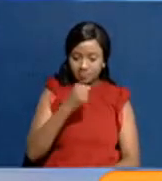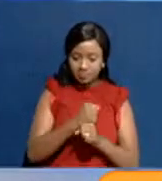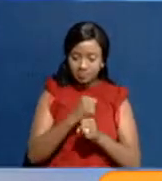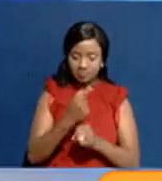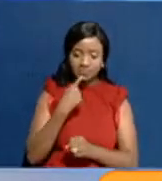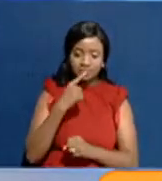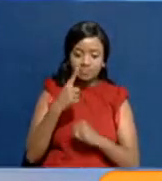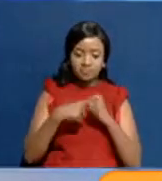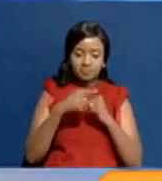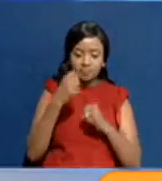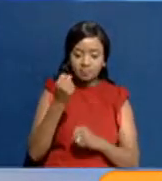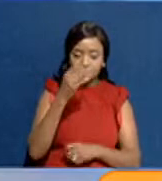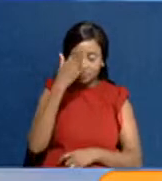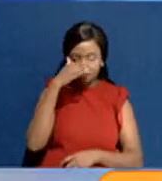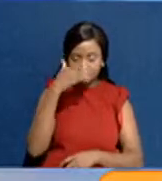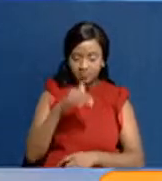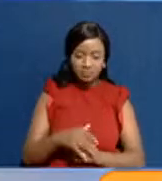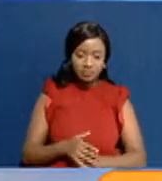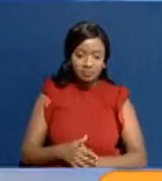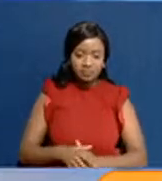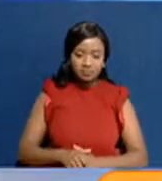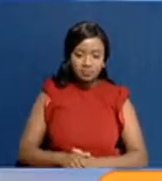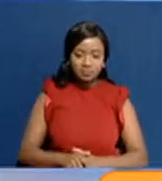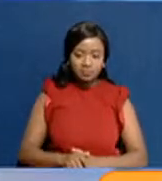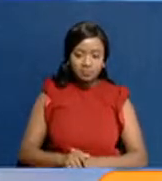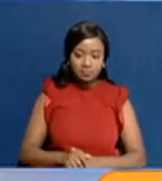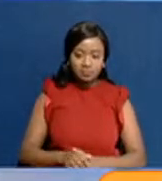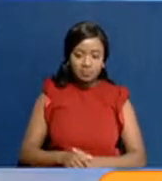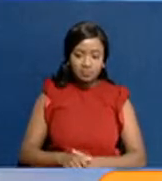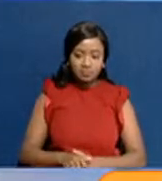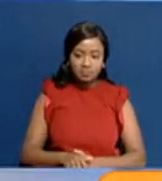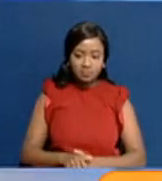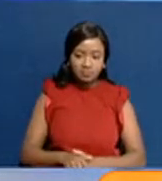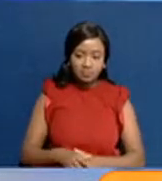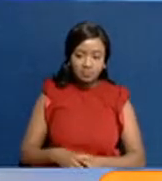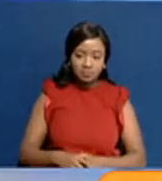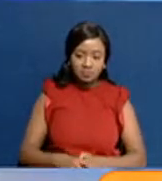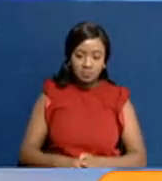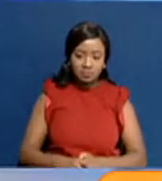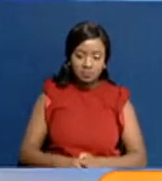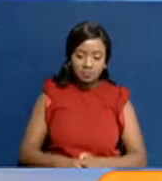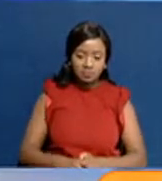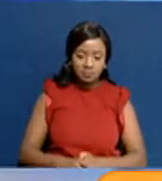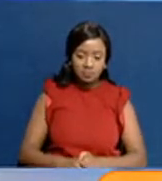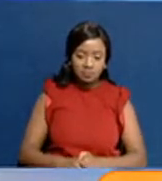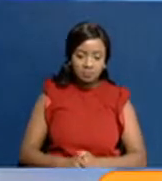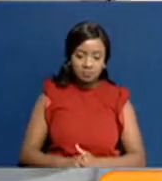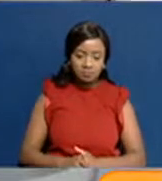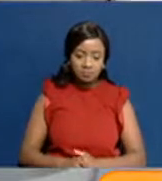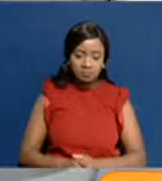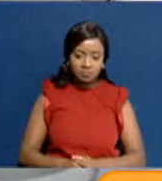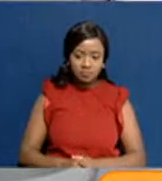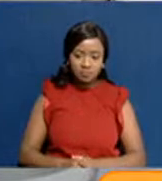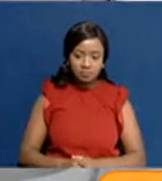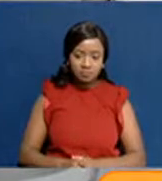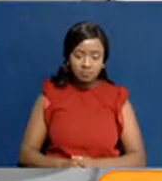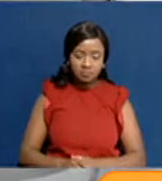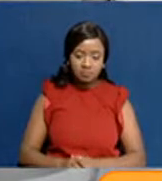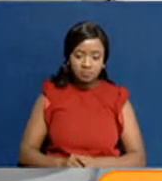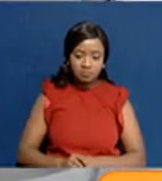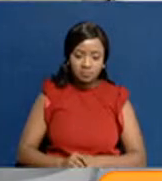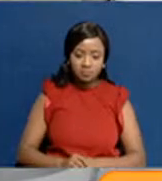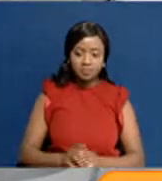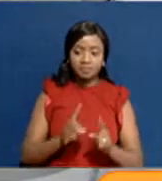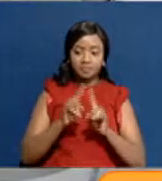days, 5 months, 14 days, way before he invited her to our studios. But that's where we are. But you know,